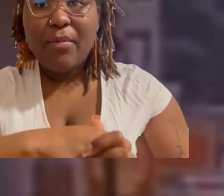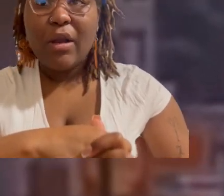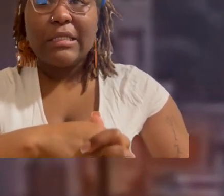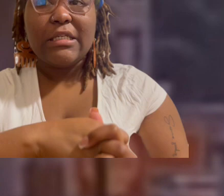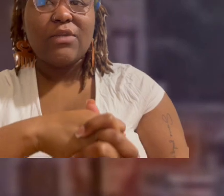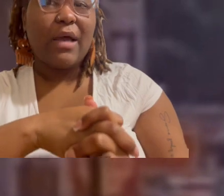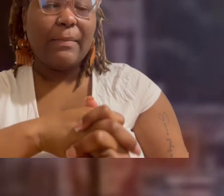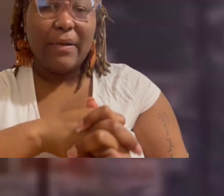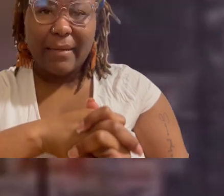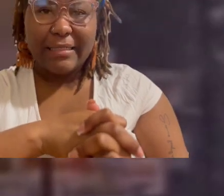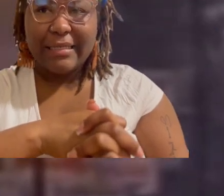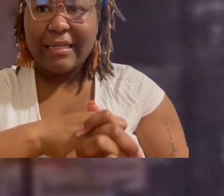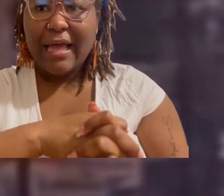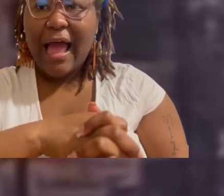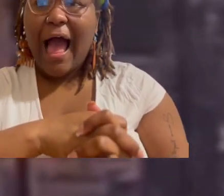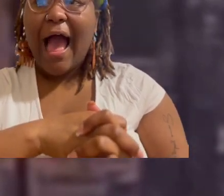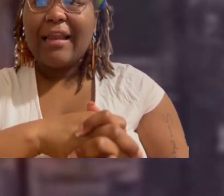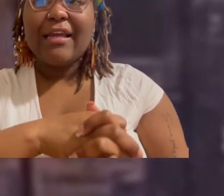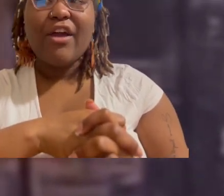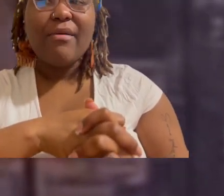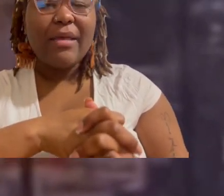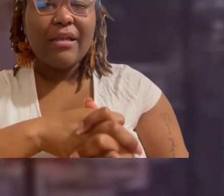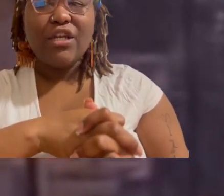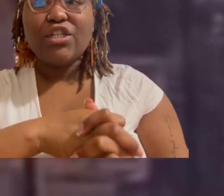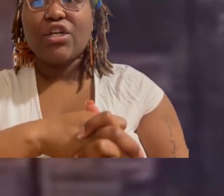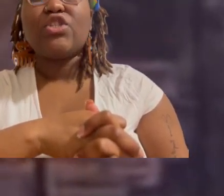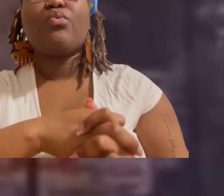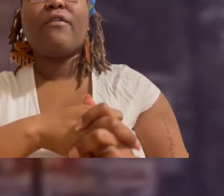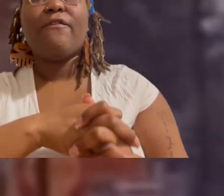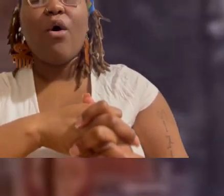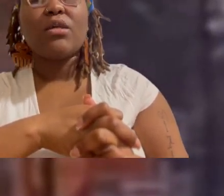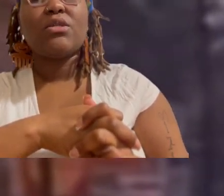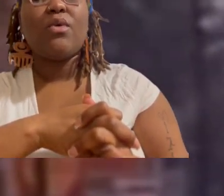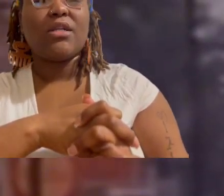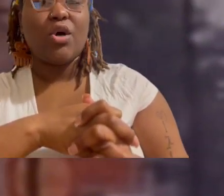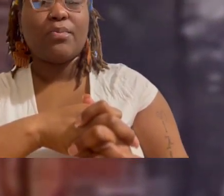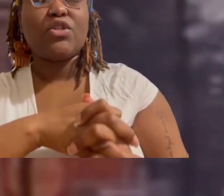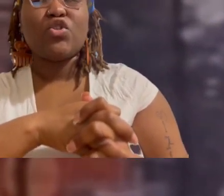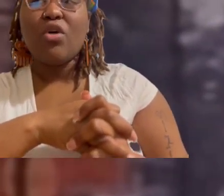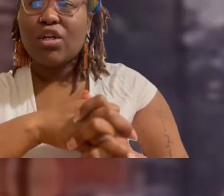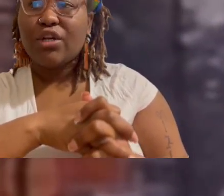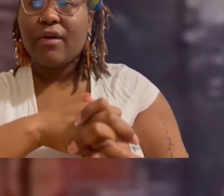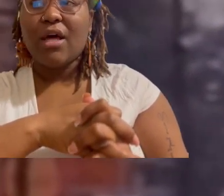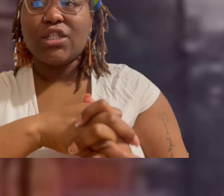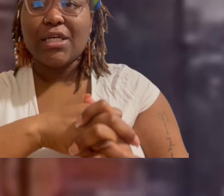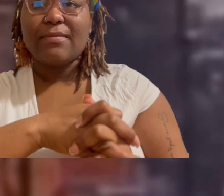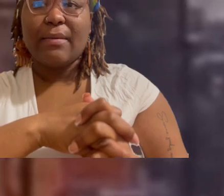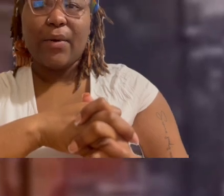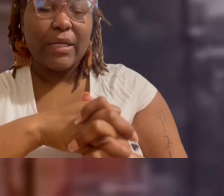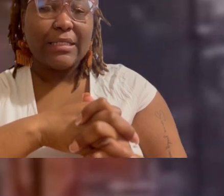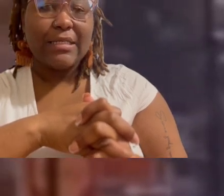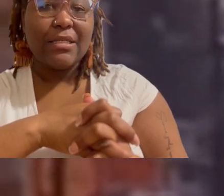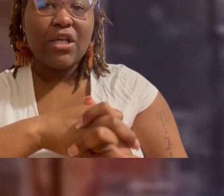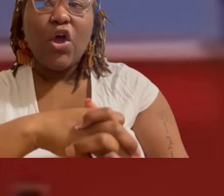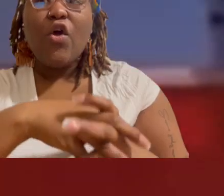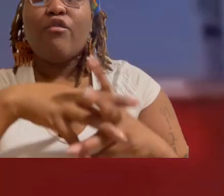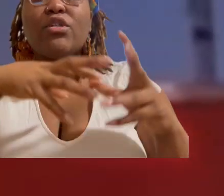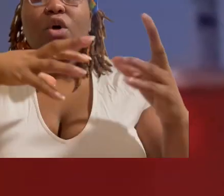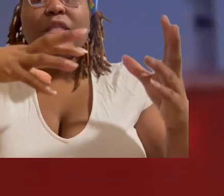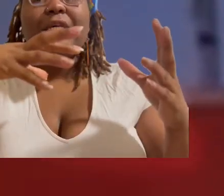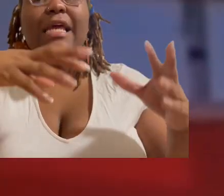Monetary policies were implemented, and Caribbean nations were forced to adopt structural adjustment